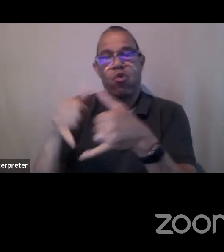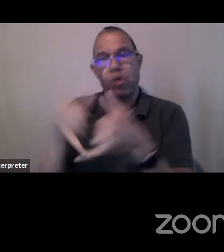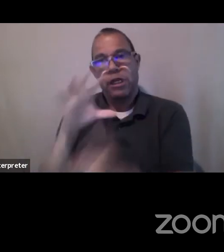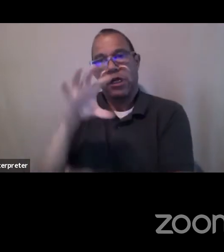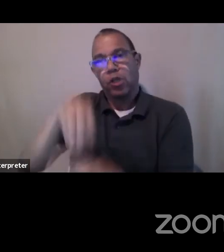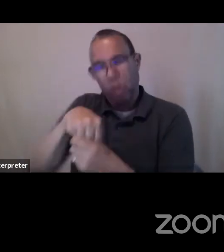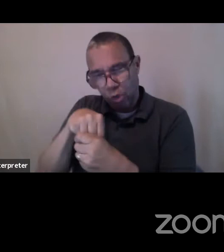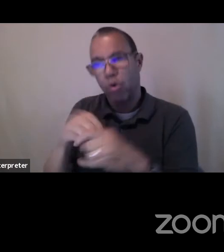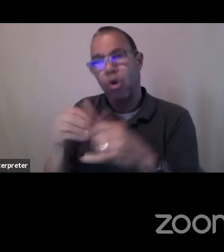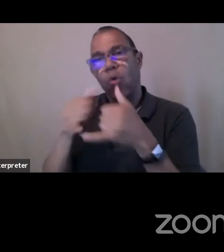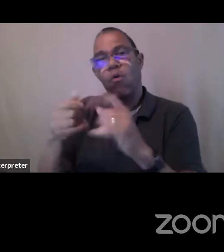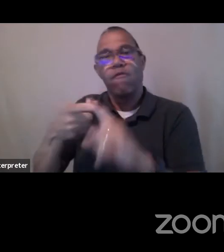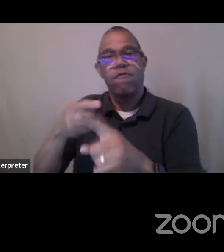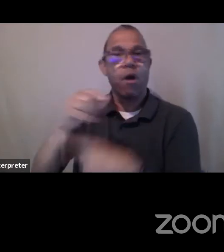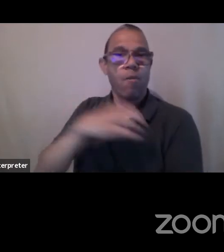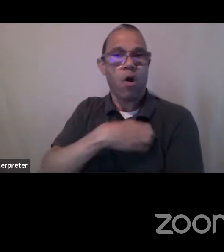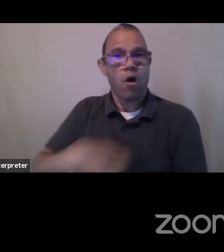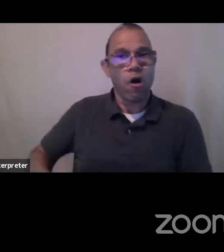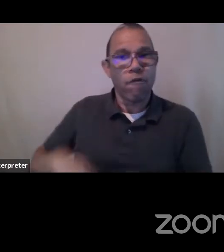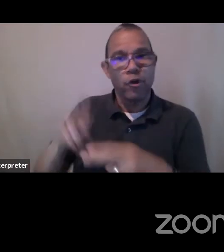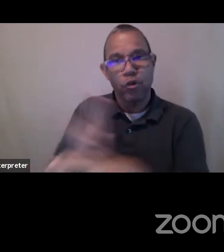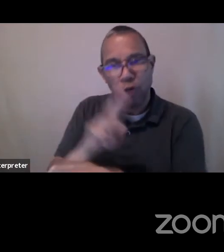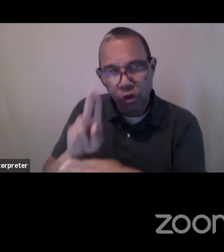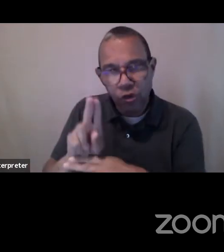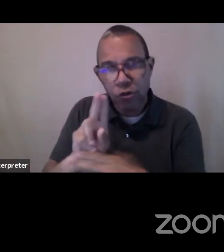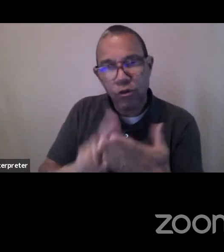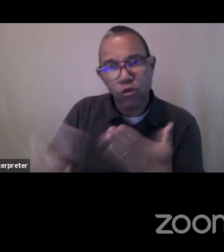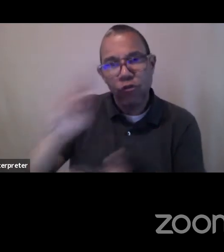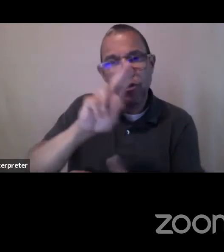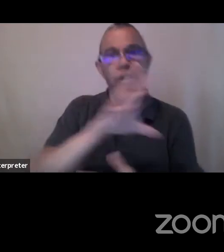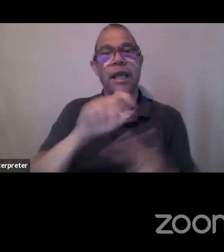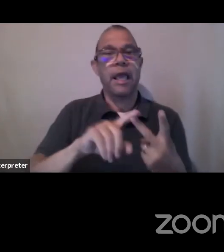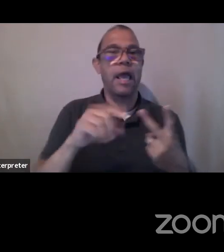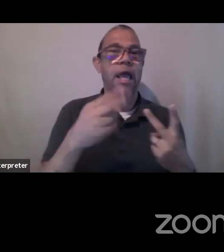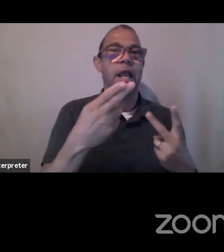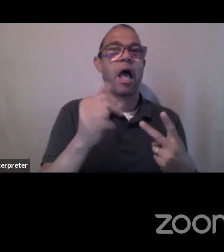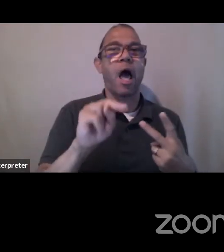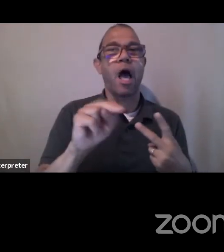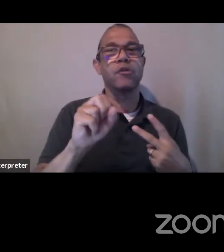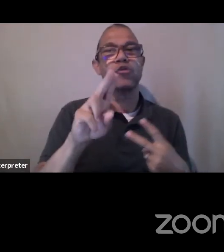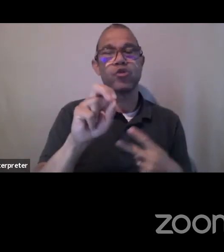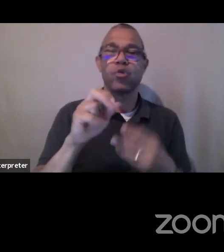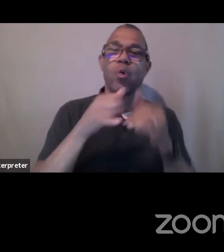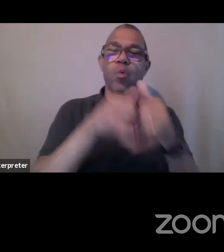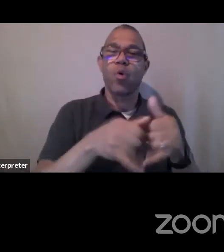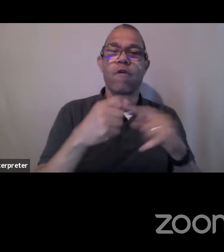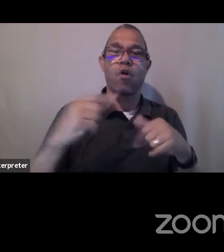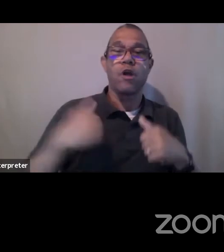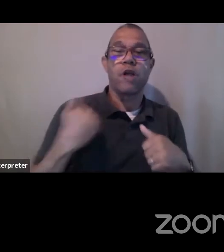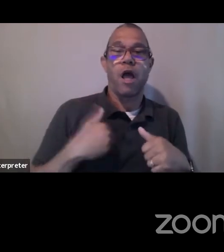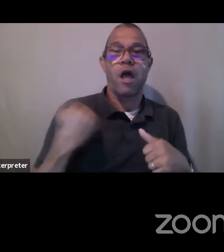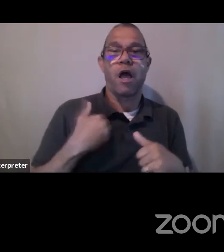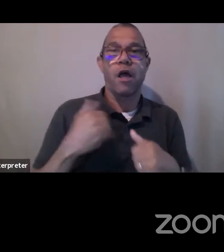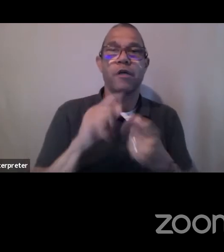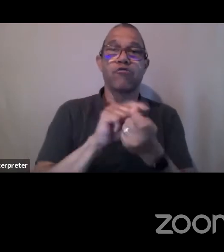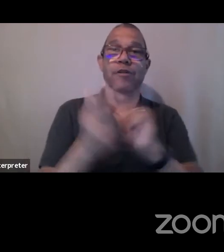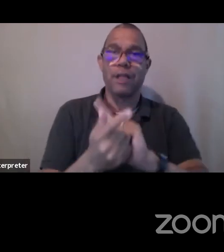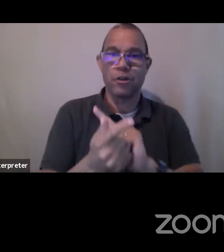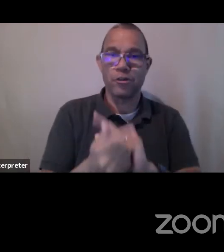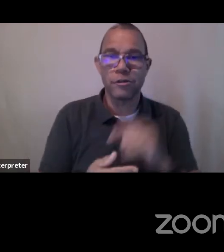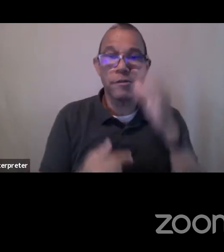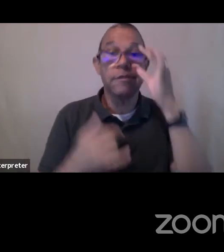Asian Cultural Council Fellowship in New York, and the Han Suyun Award for Young Translators. Now, let's take a moment to get